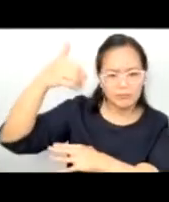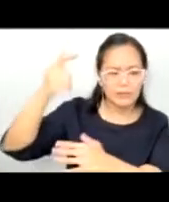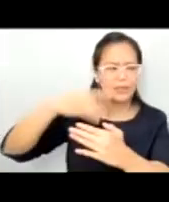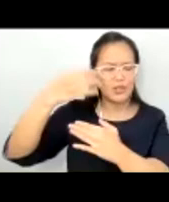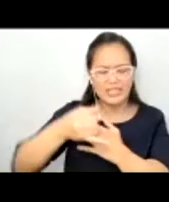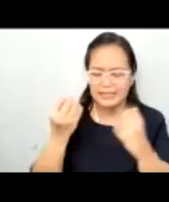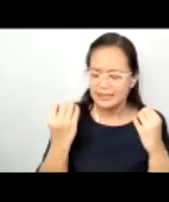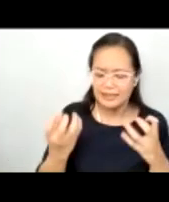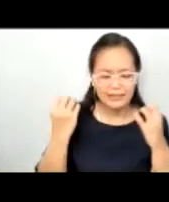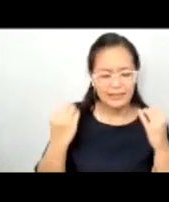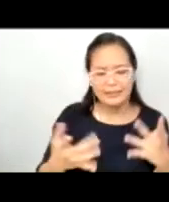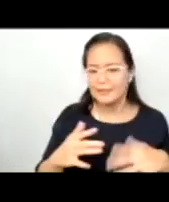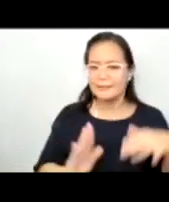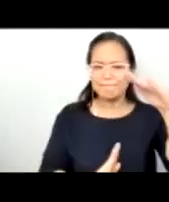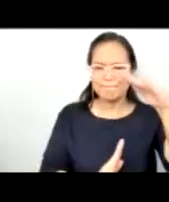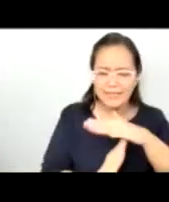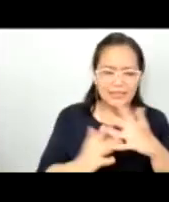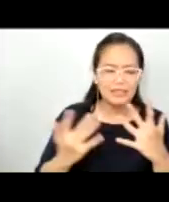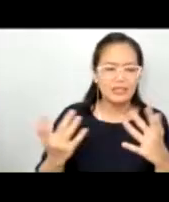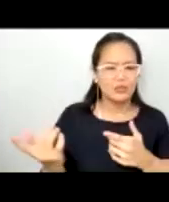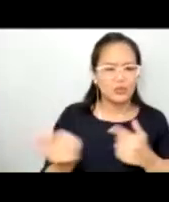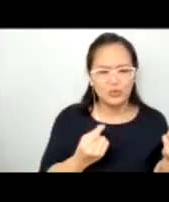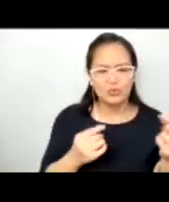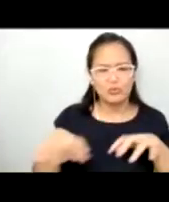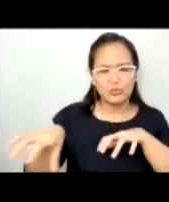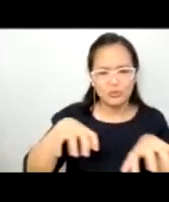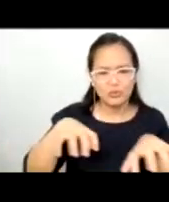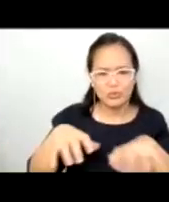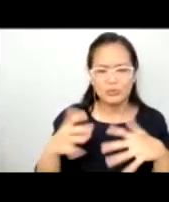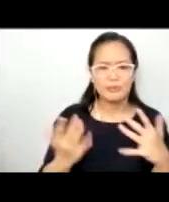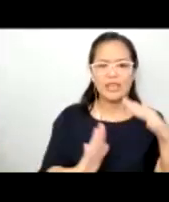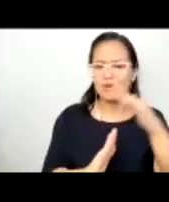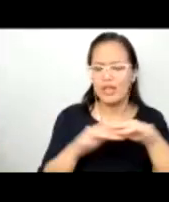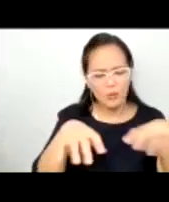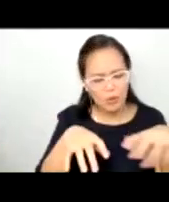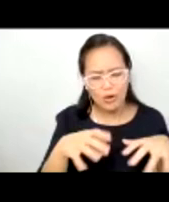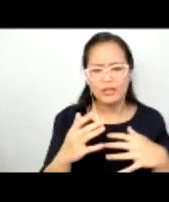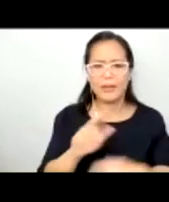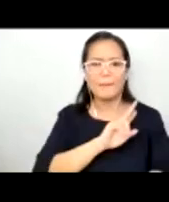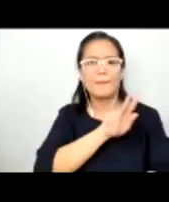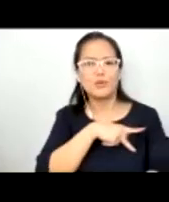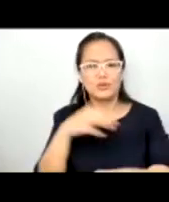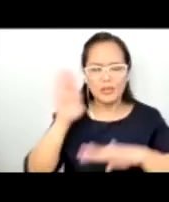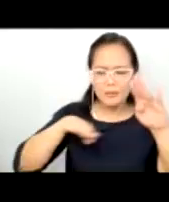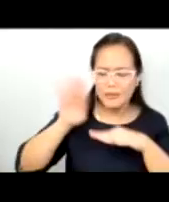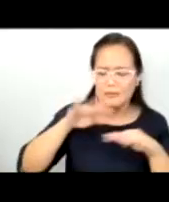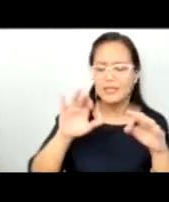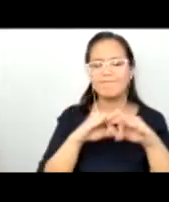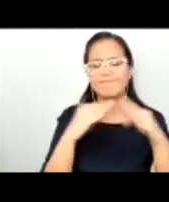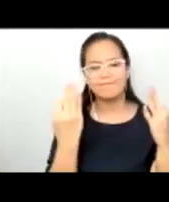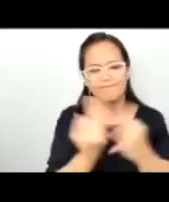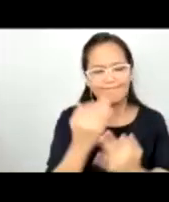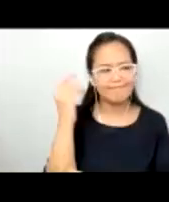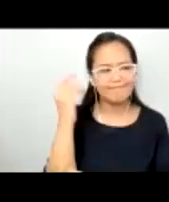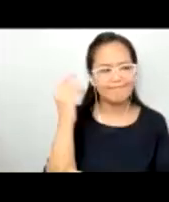projects to work on, so many deadlines. Not only do you have deadlines over at work, you also have personal issues. You have your family